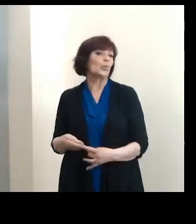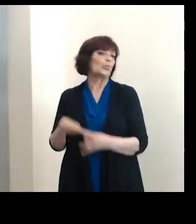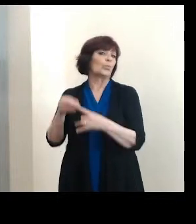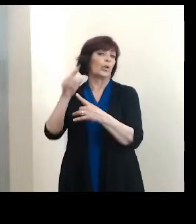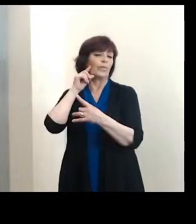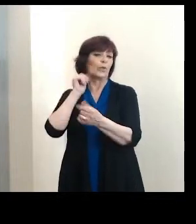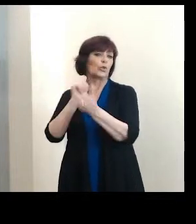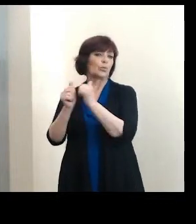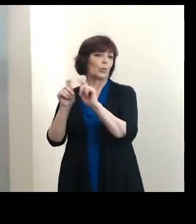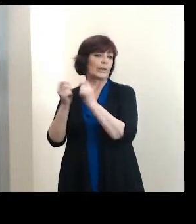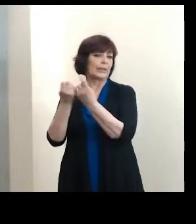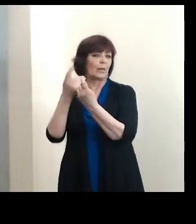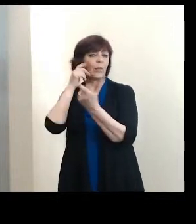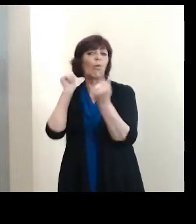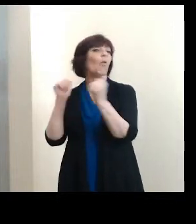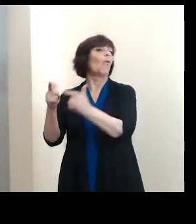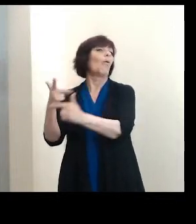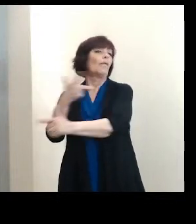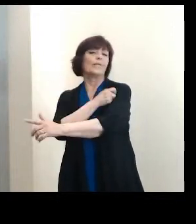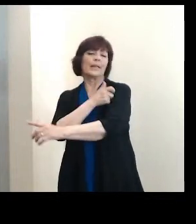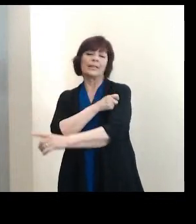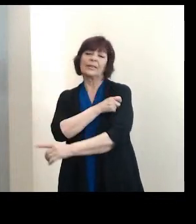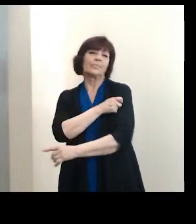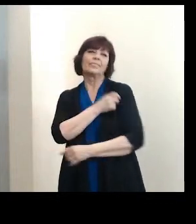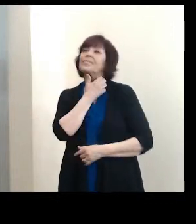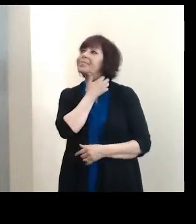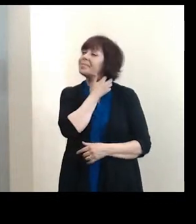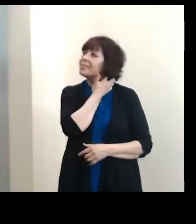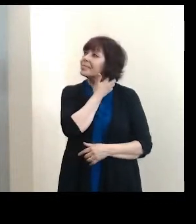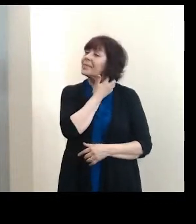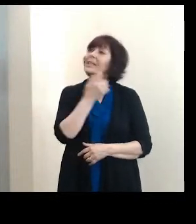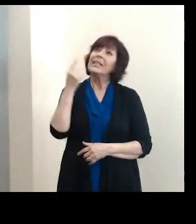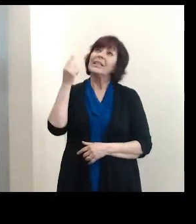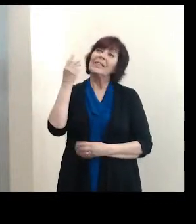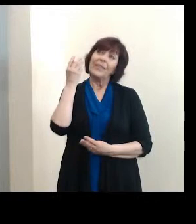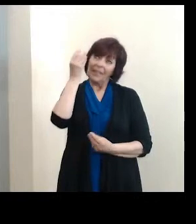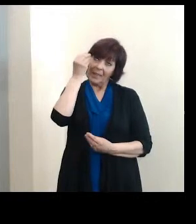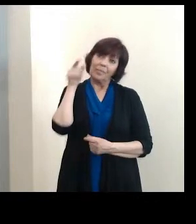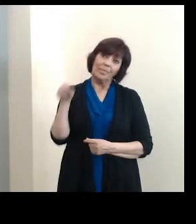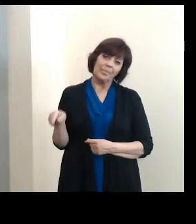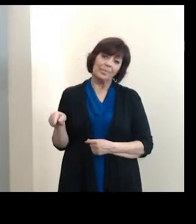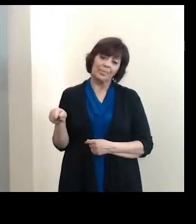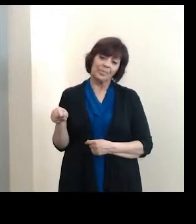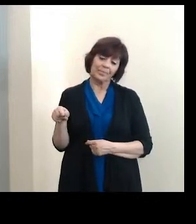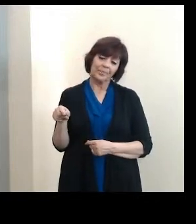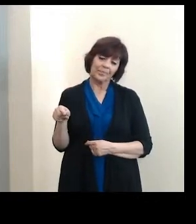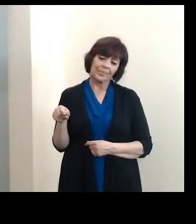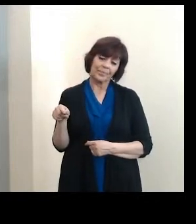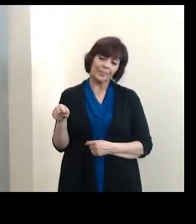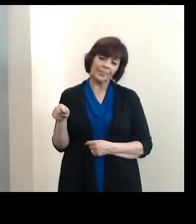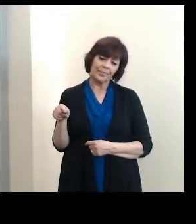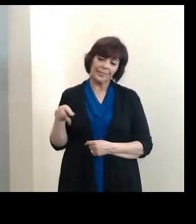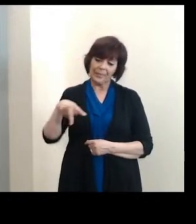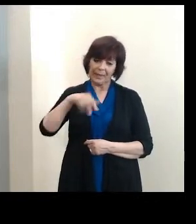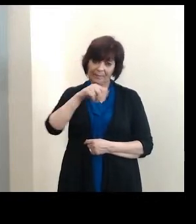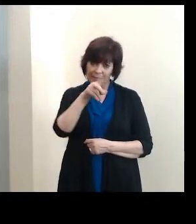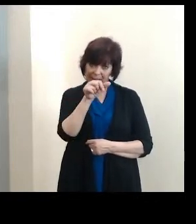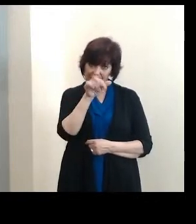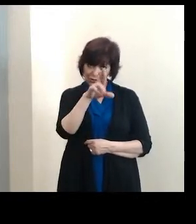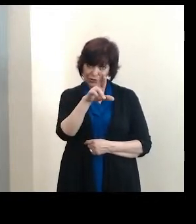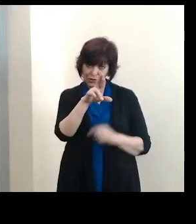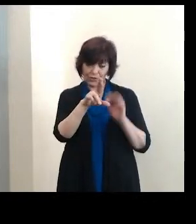to sports teams based on vaccinations. If you think about it, with the Pfizer, it's a